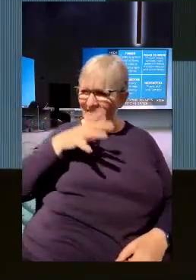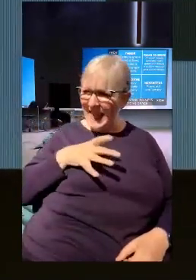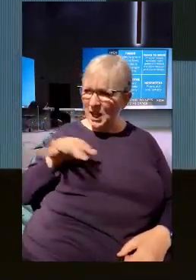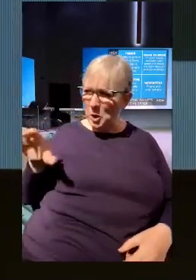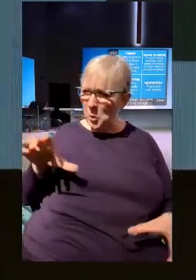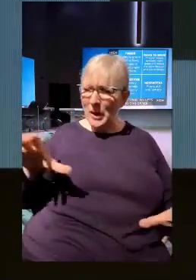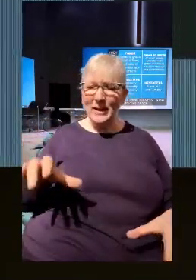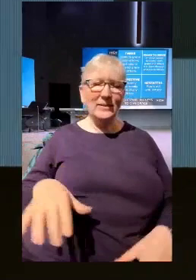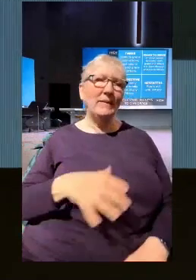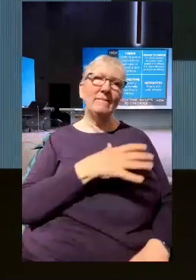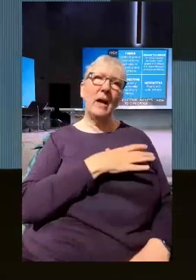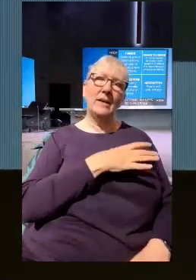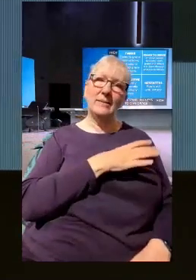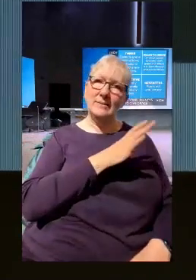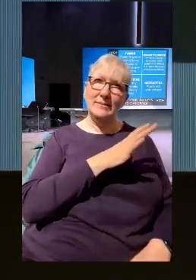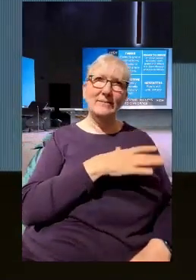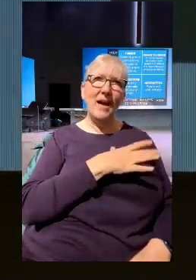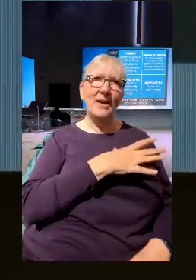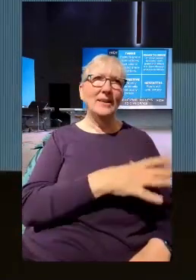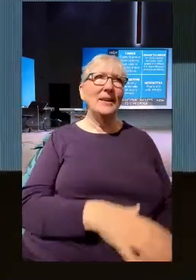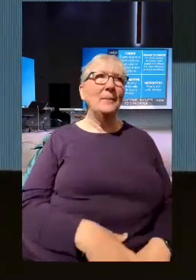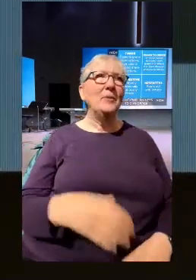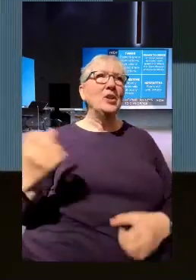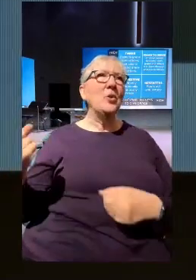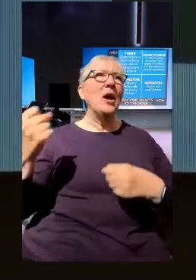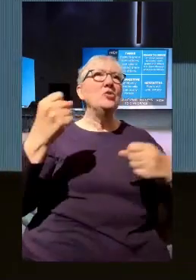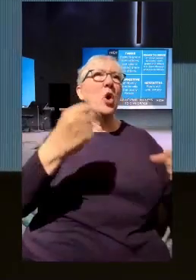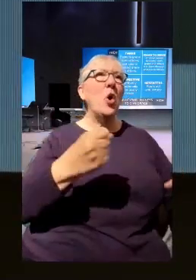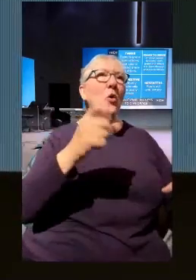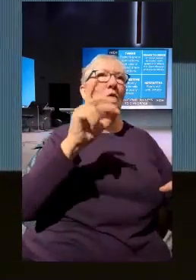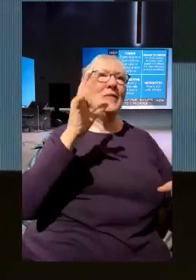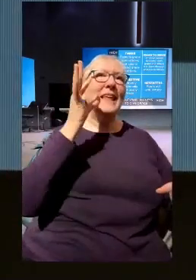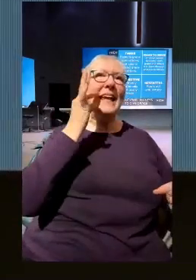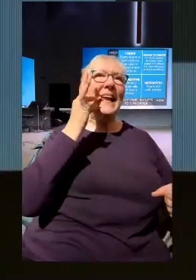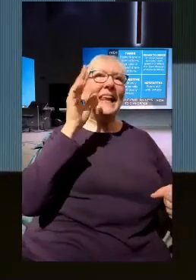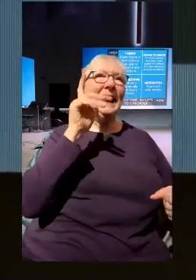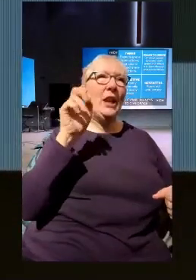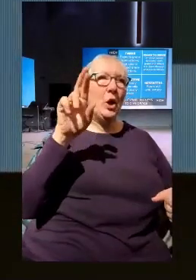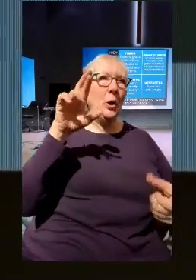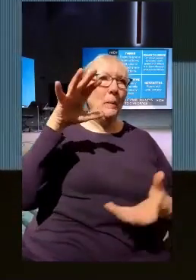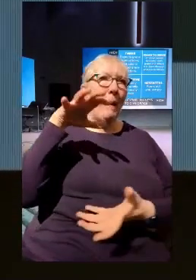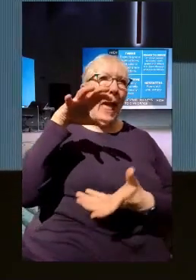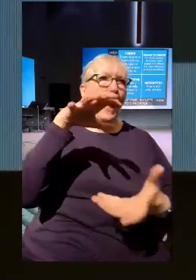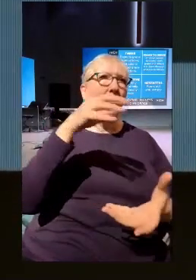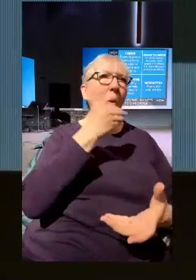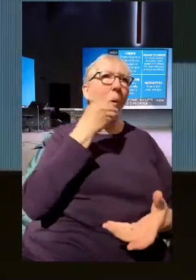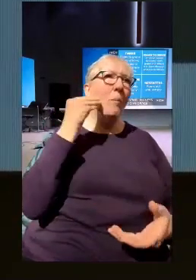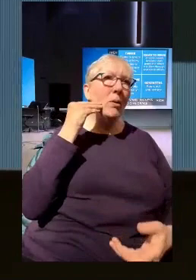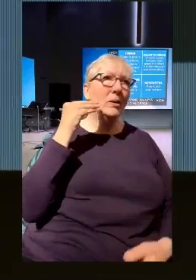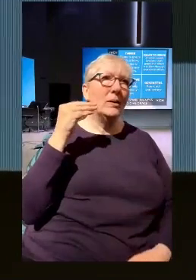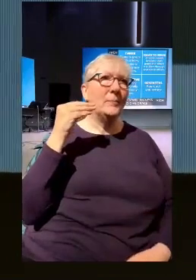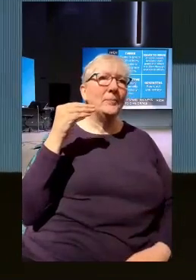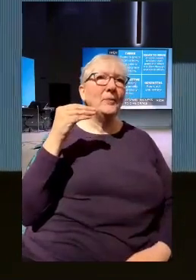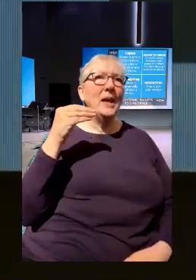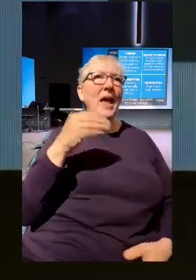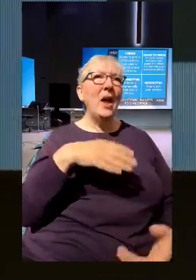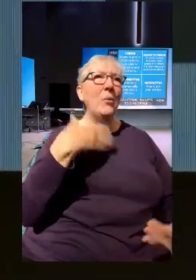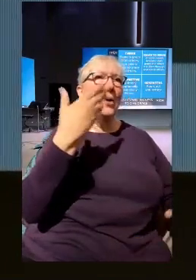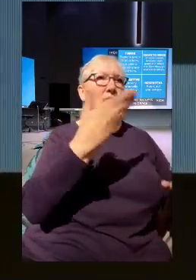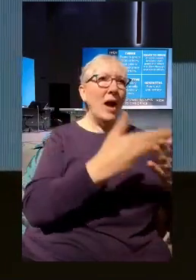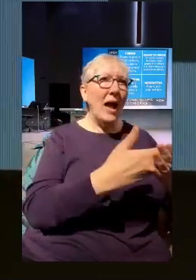fine. So I drove his kitty litter home, and when we met up in the parking lot, he was so